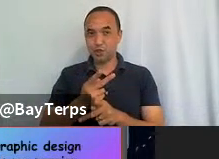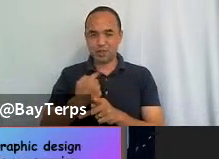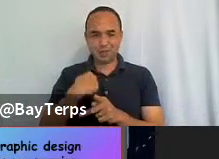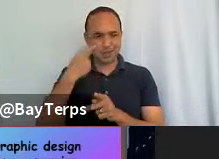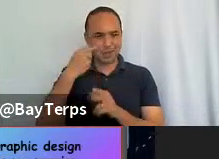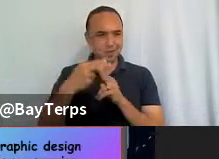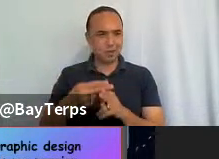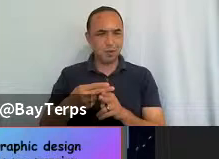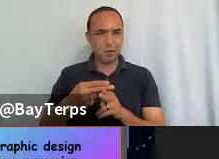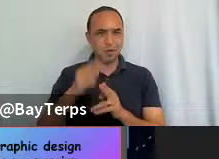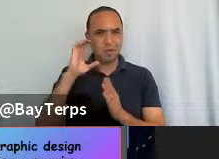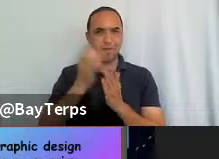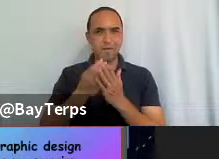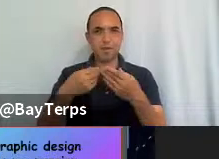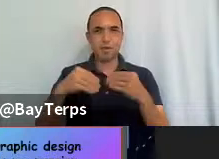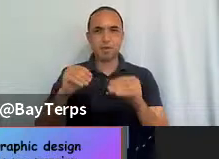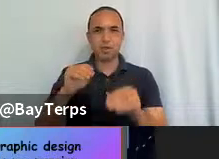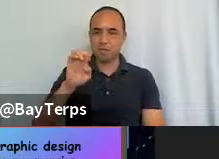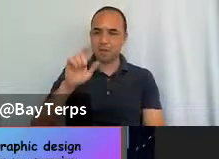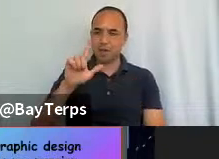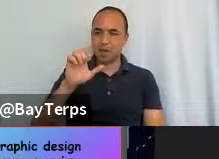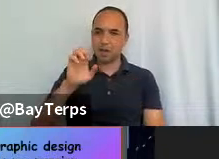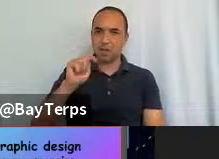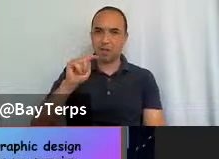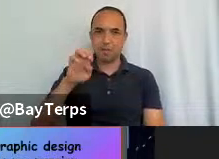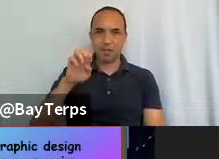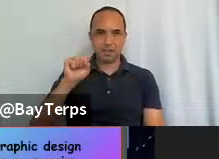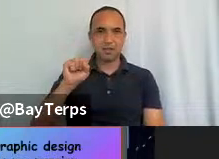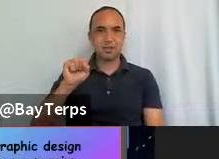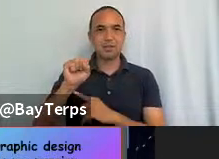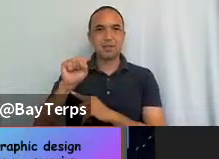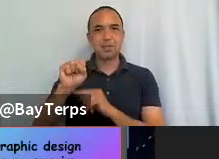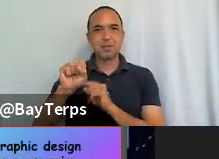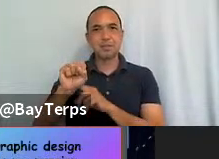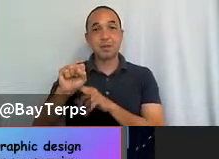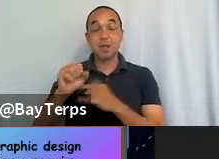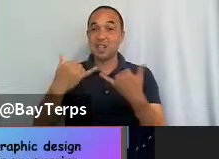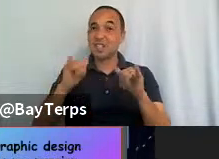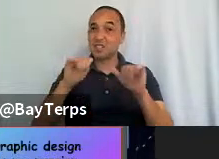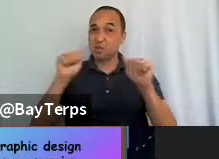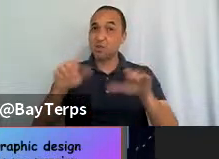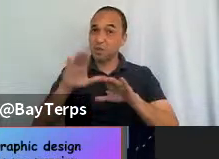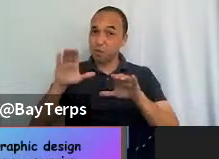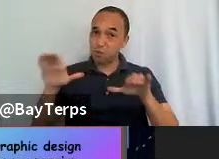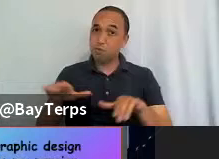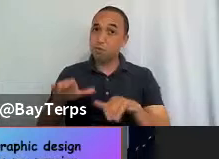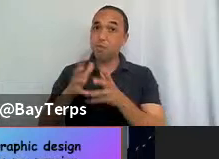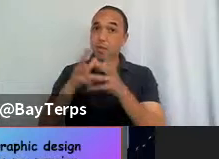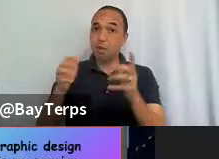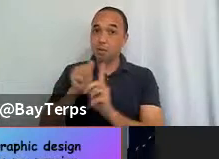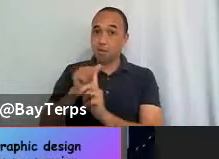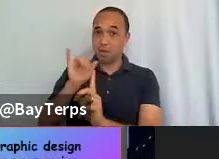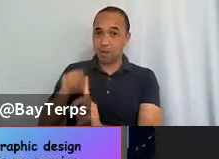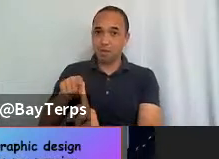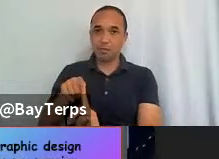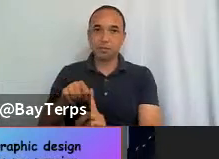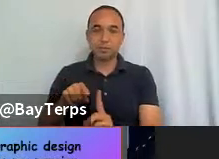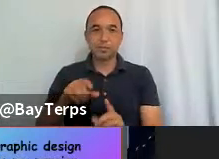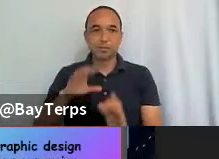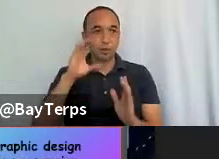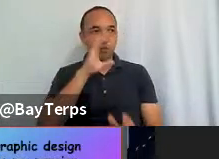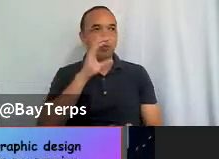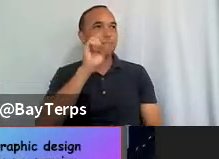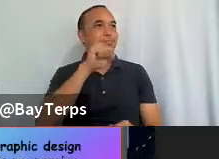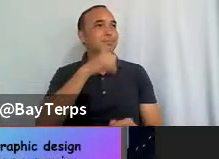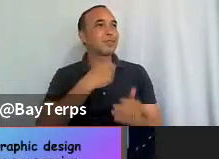Photoshop Elements. And you can still get a lot out of that. Yeah, I use that one to